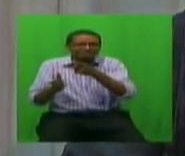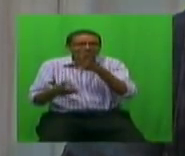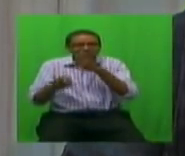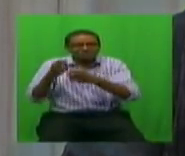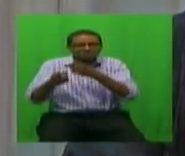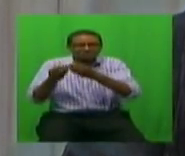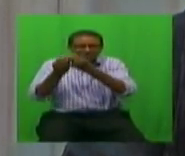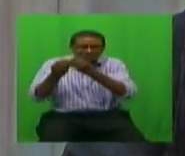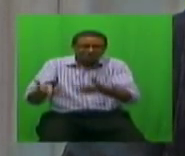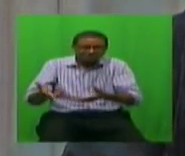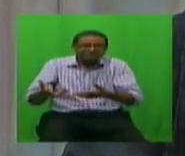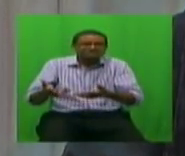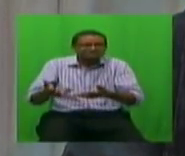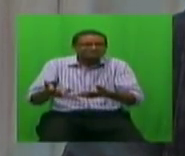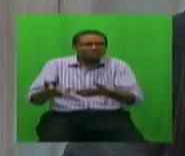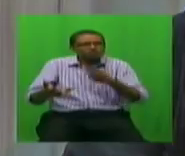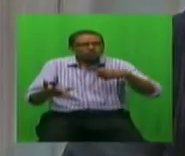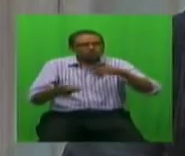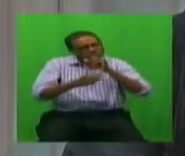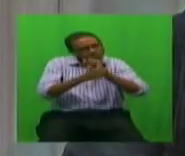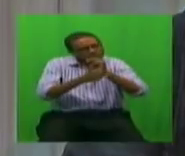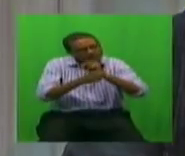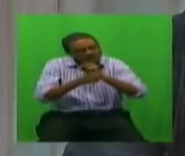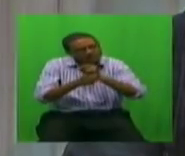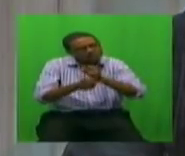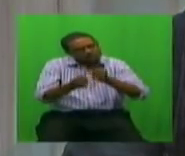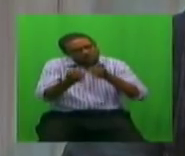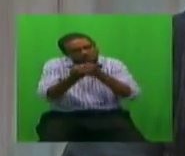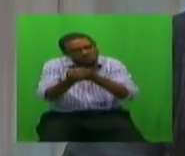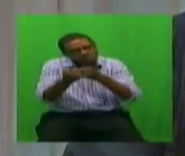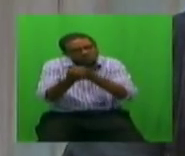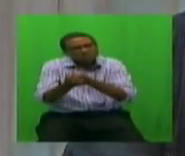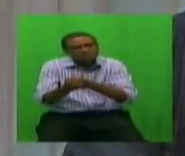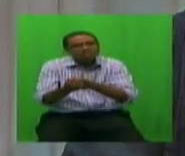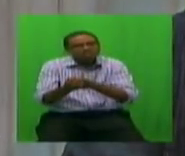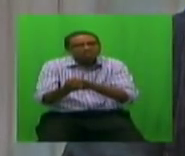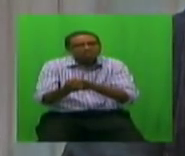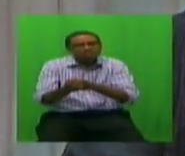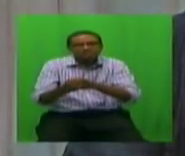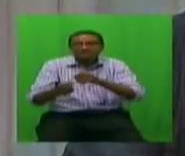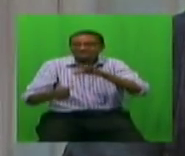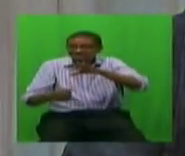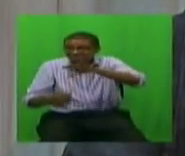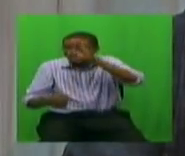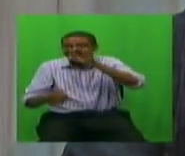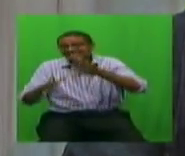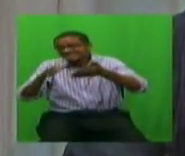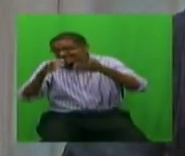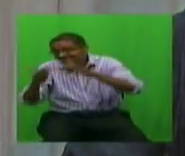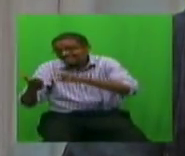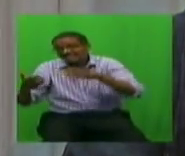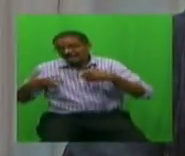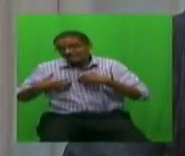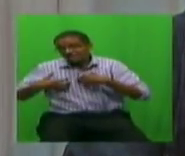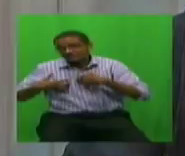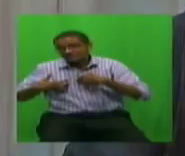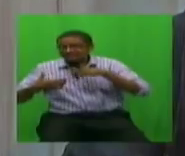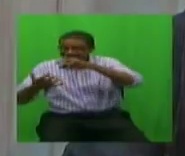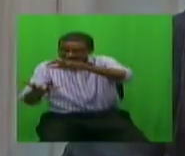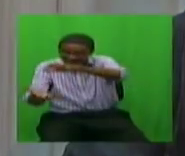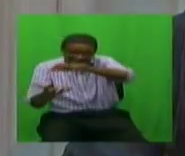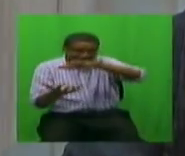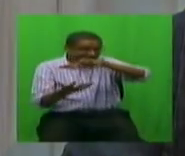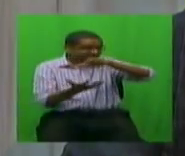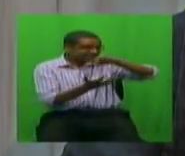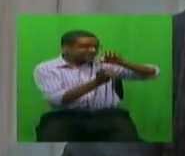because disposing, finding dead livestock and disposing is a very important part of public